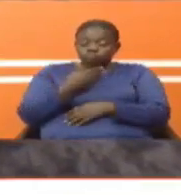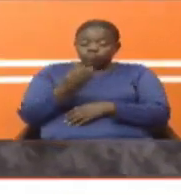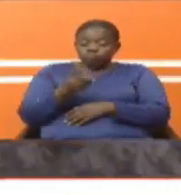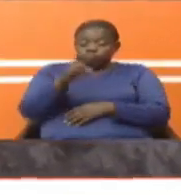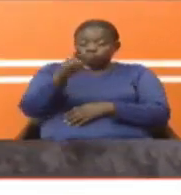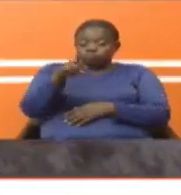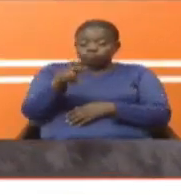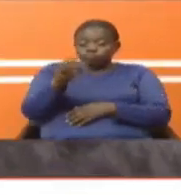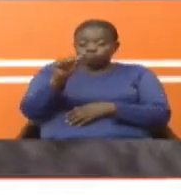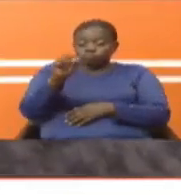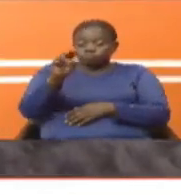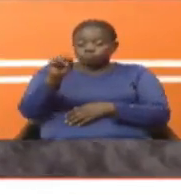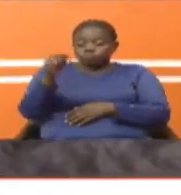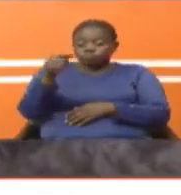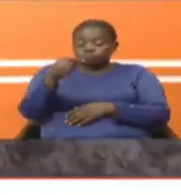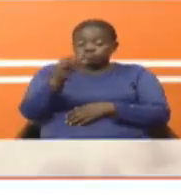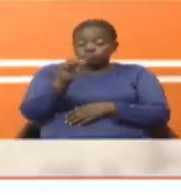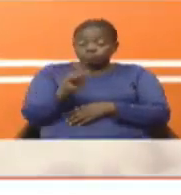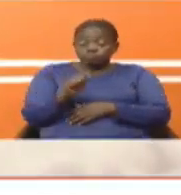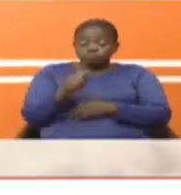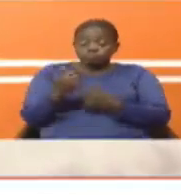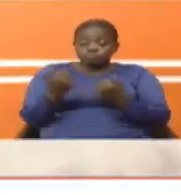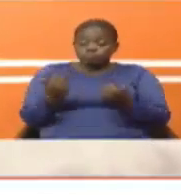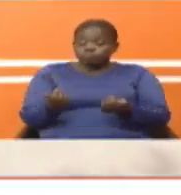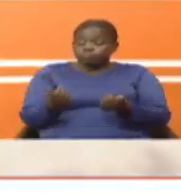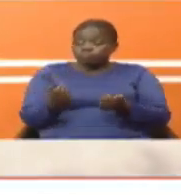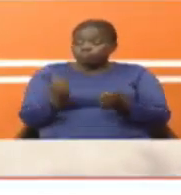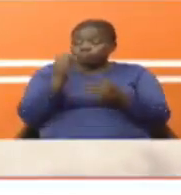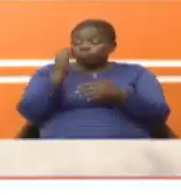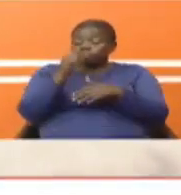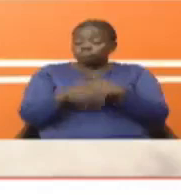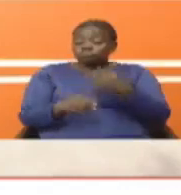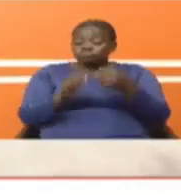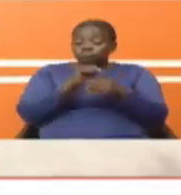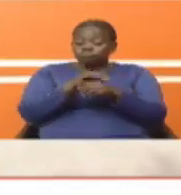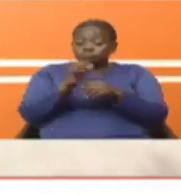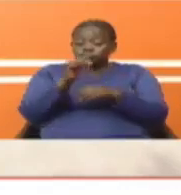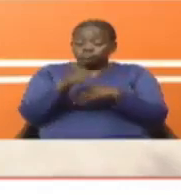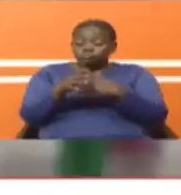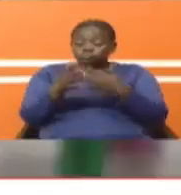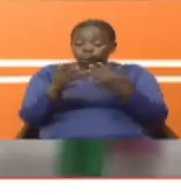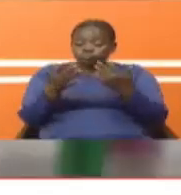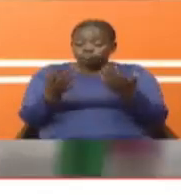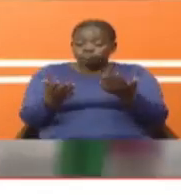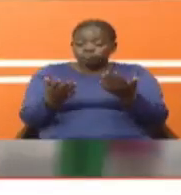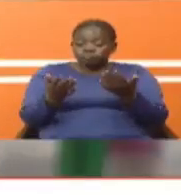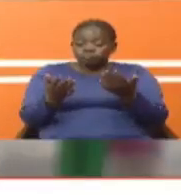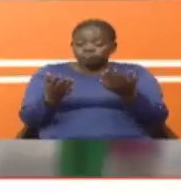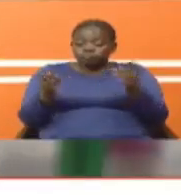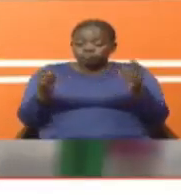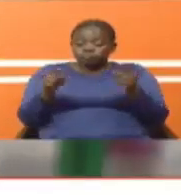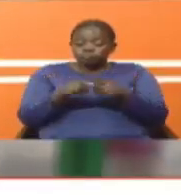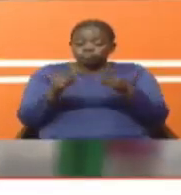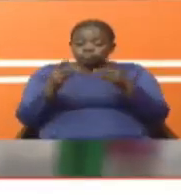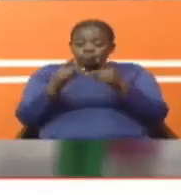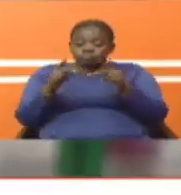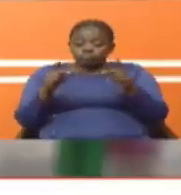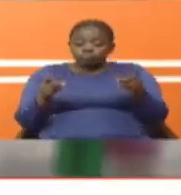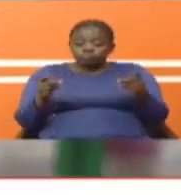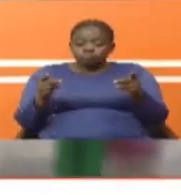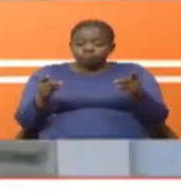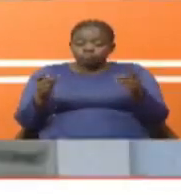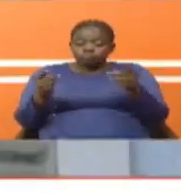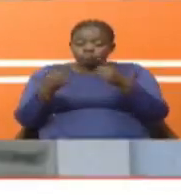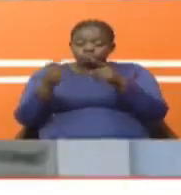bangers. So after making their doors, then they started cutting